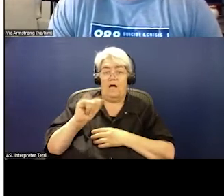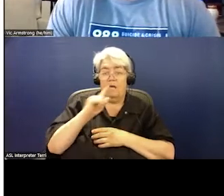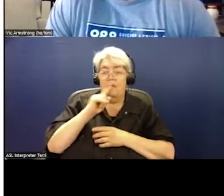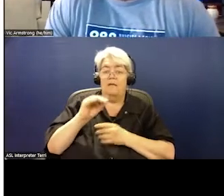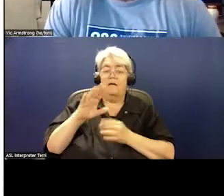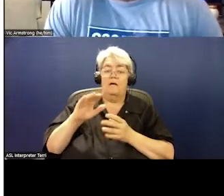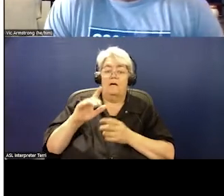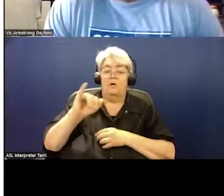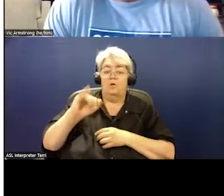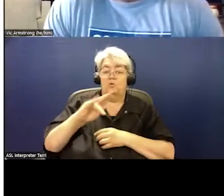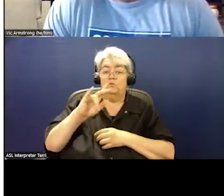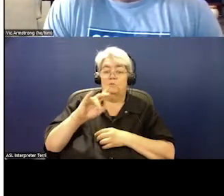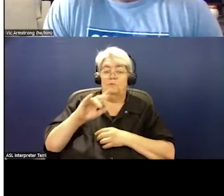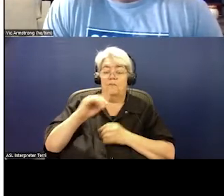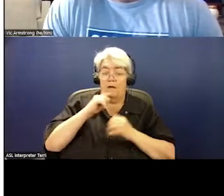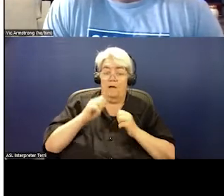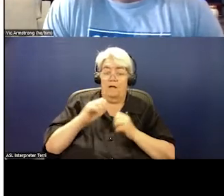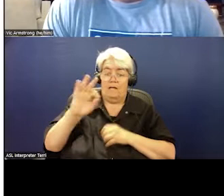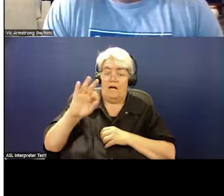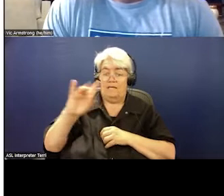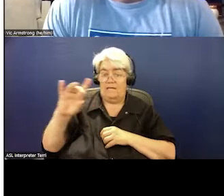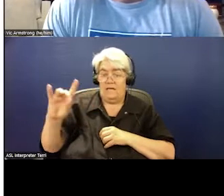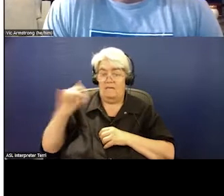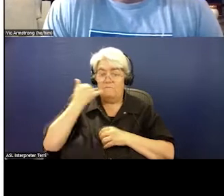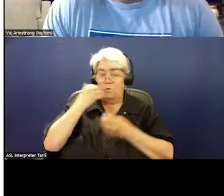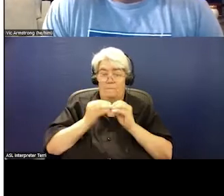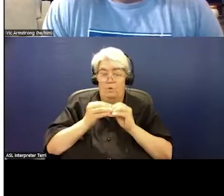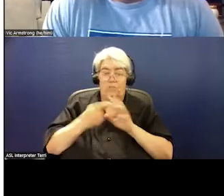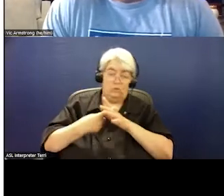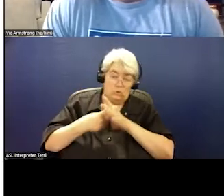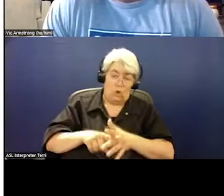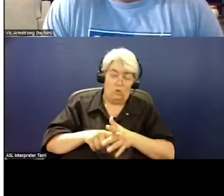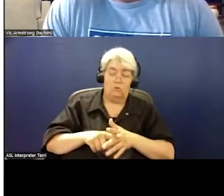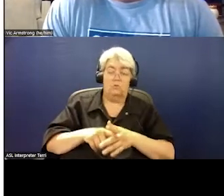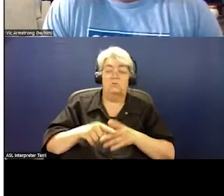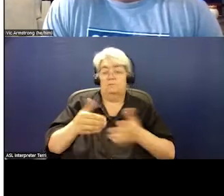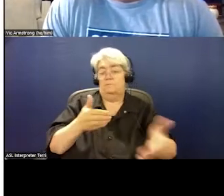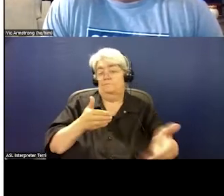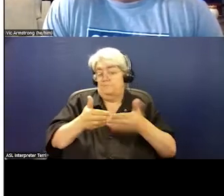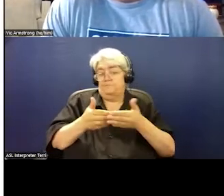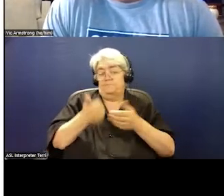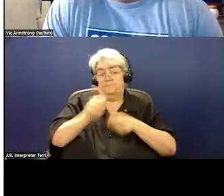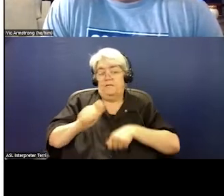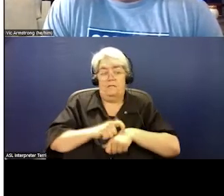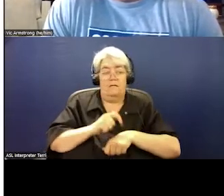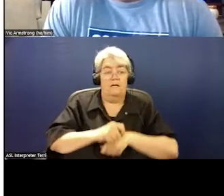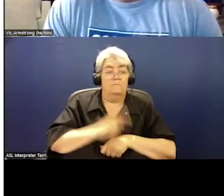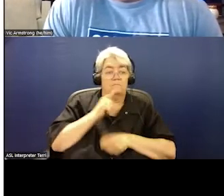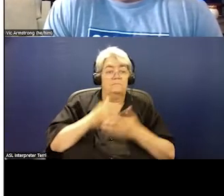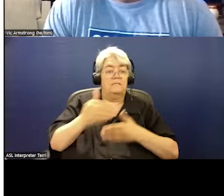the launch of the 988 number is fast approaching, and so we want you to stay informed. Next